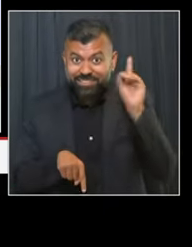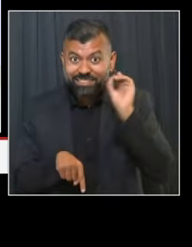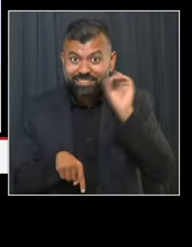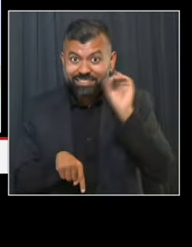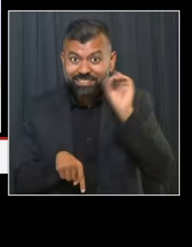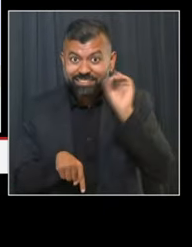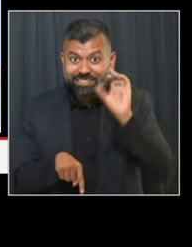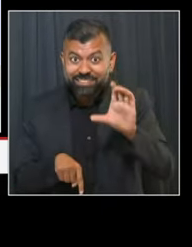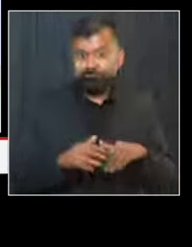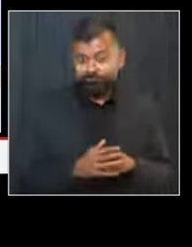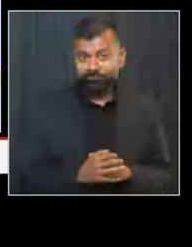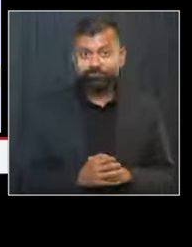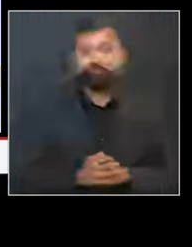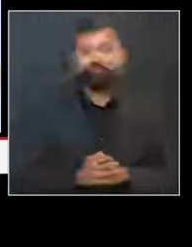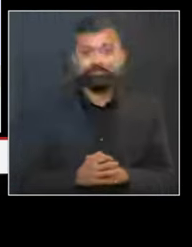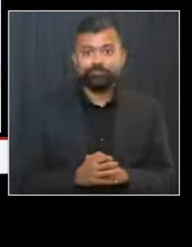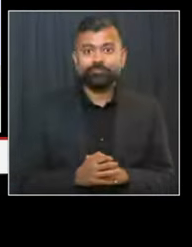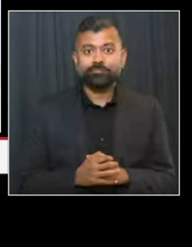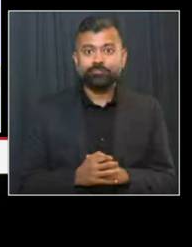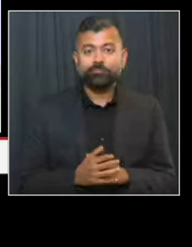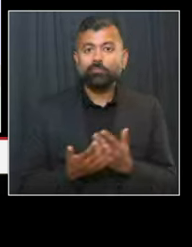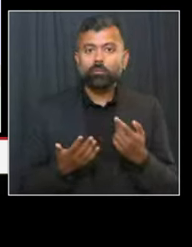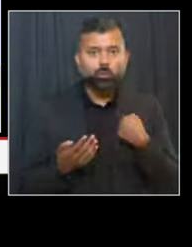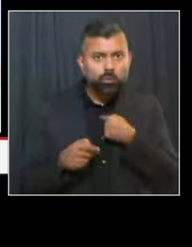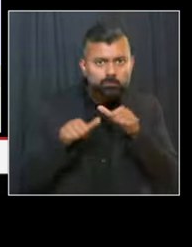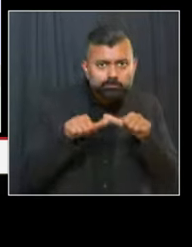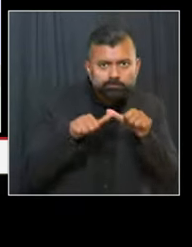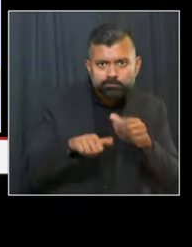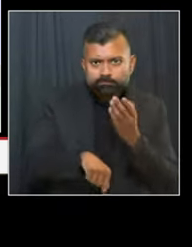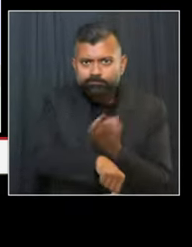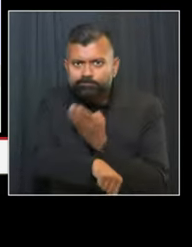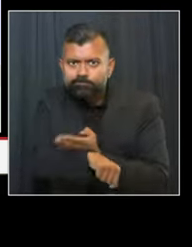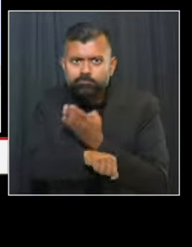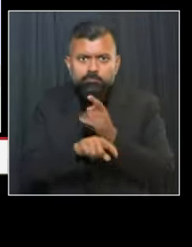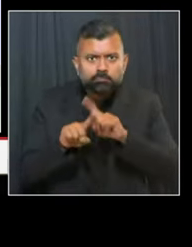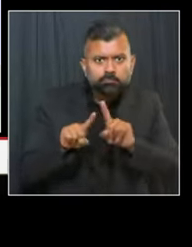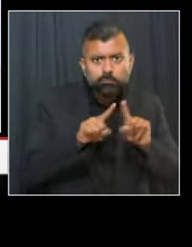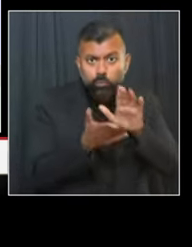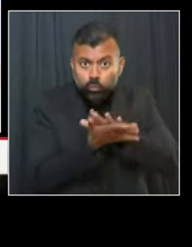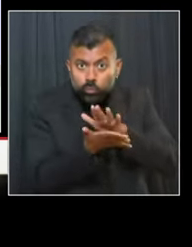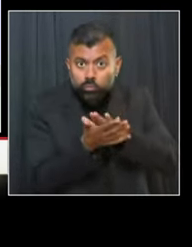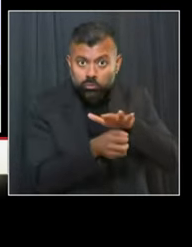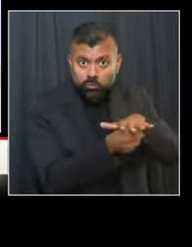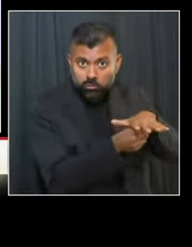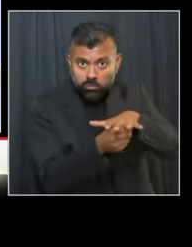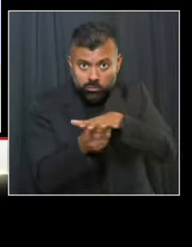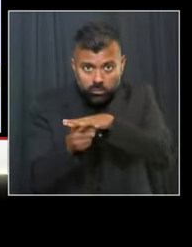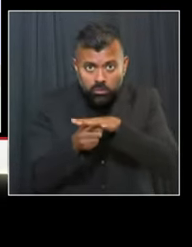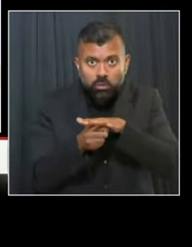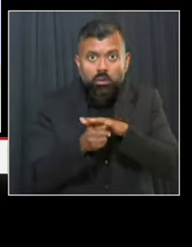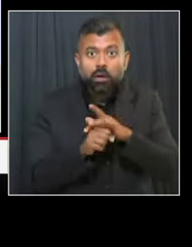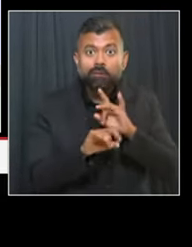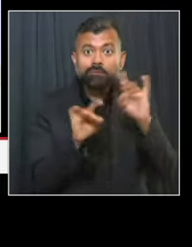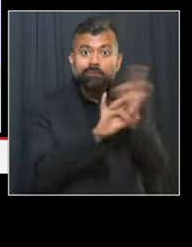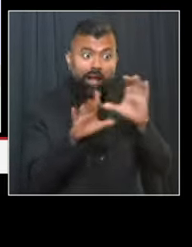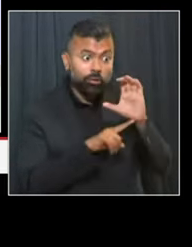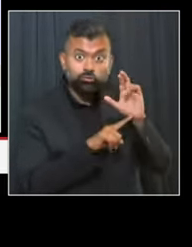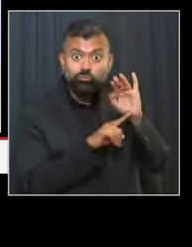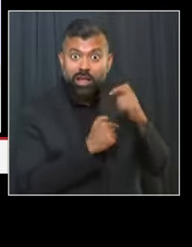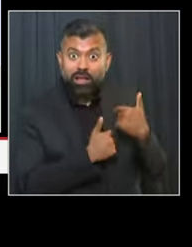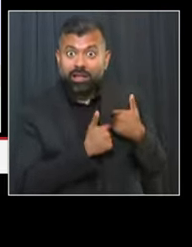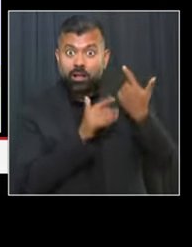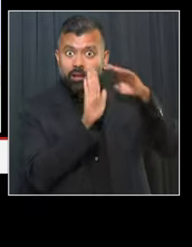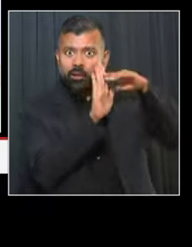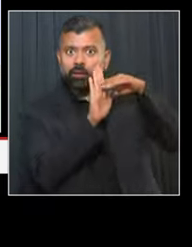to be the fastest improving school district. Violent crime was at a 30-year low. Our park system for 5 years